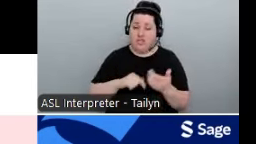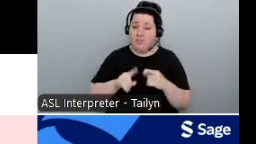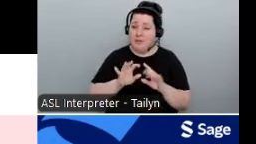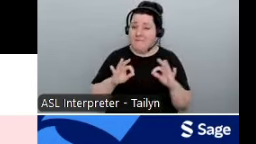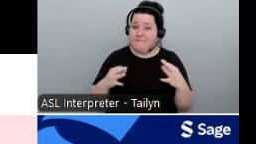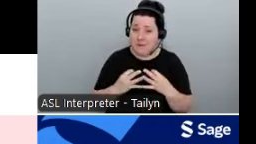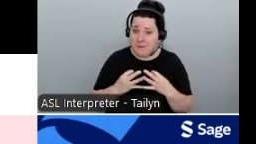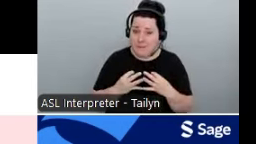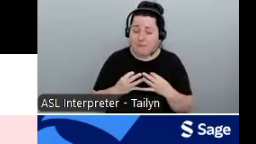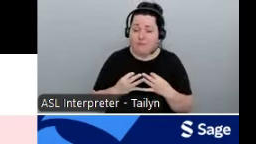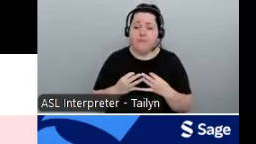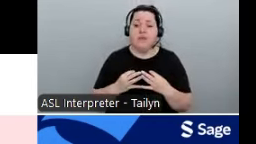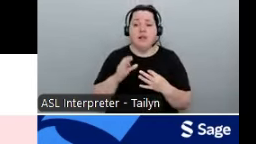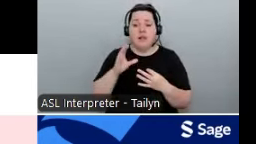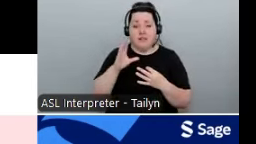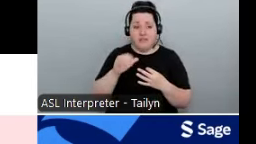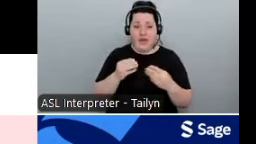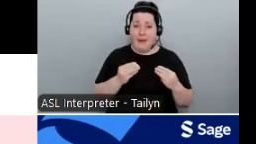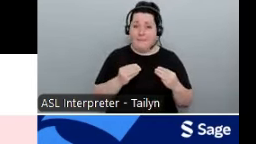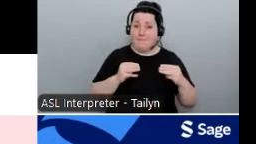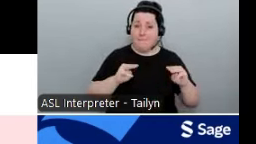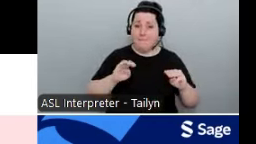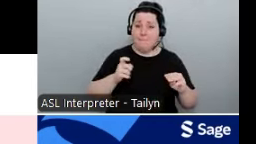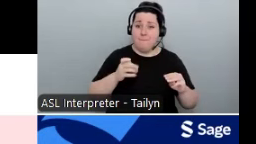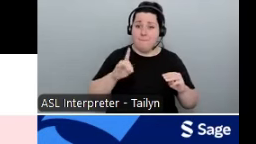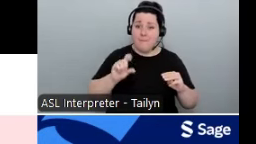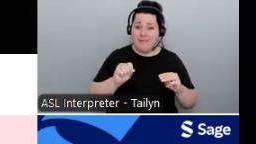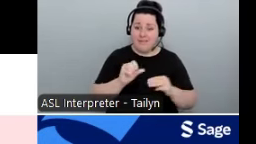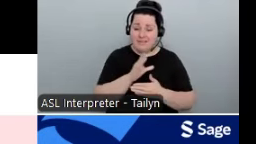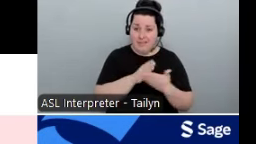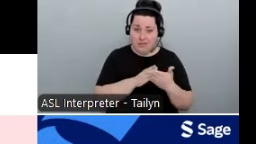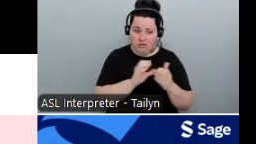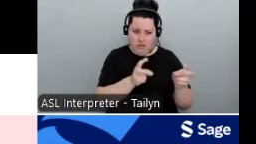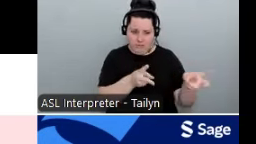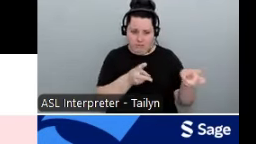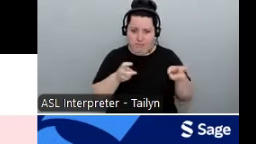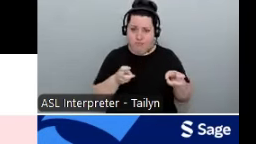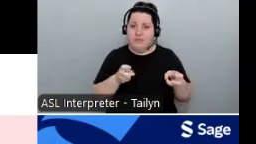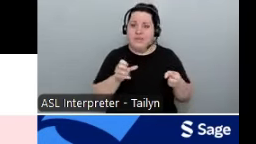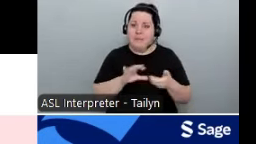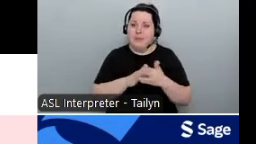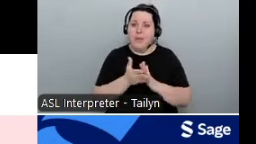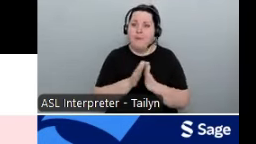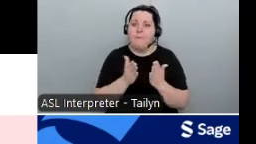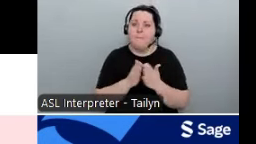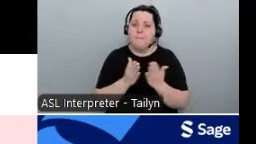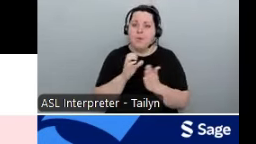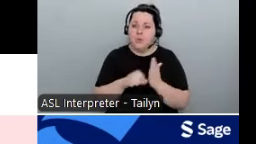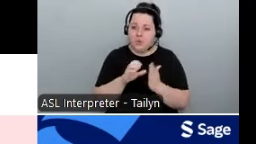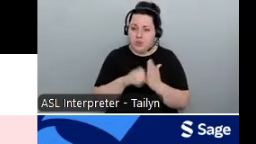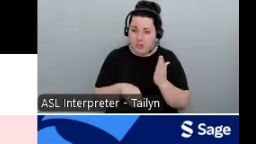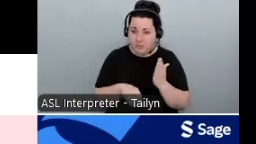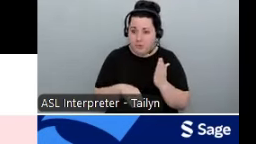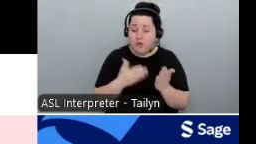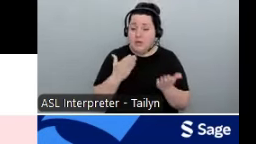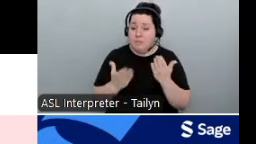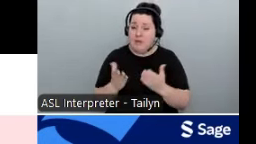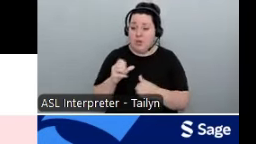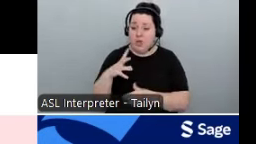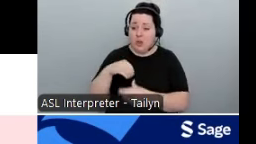you extract the methods section of your dissertation for a book chapter in an edited volume on family